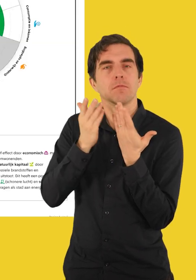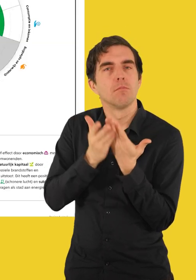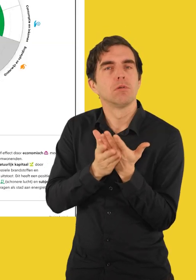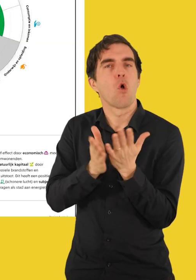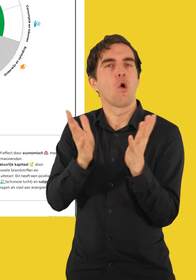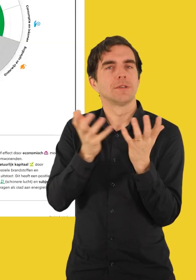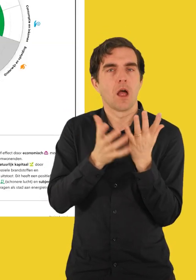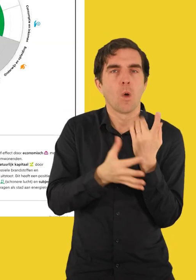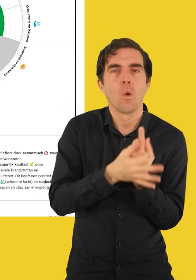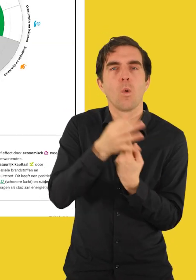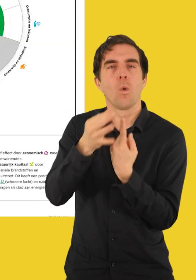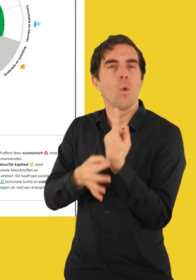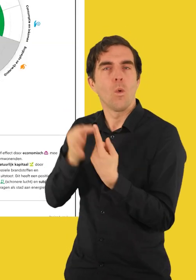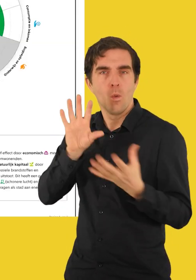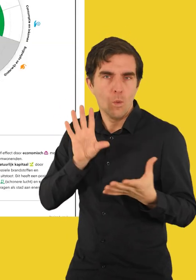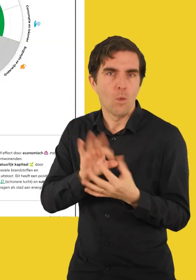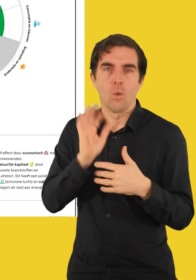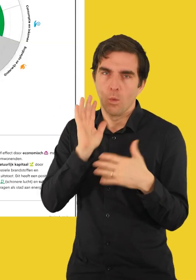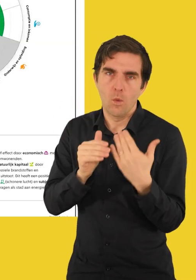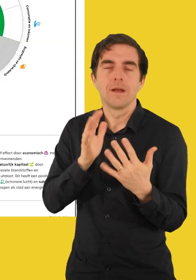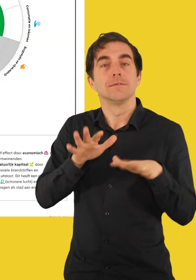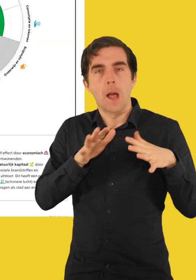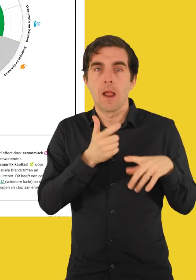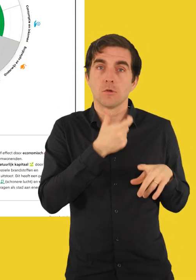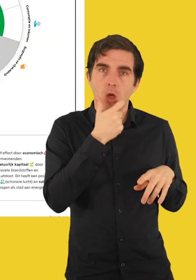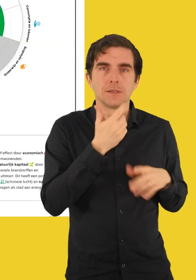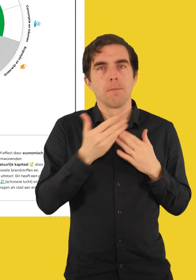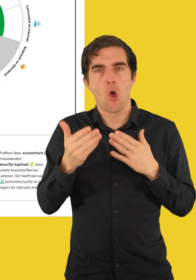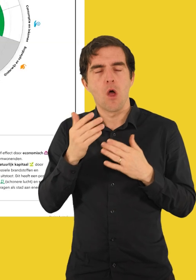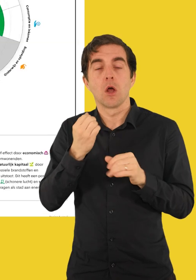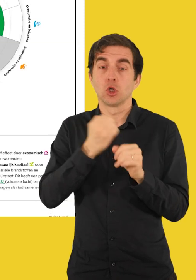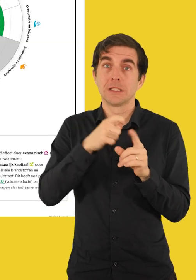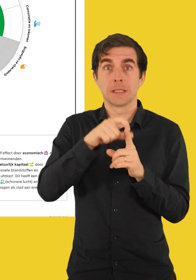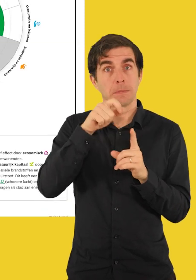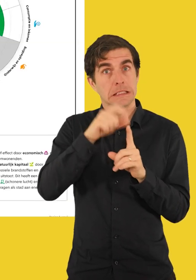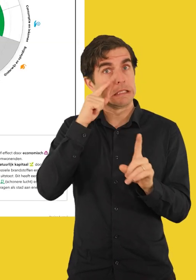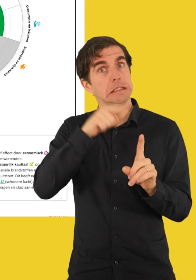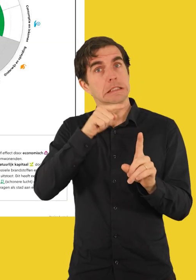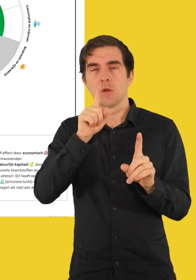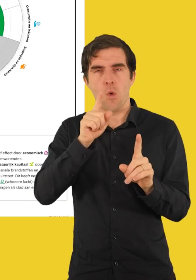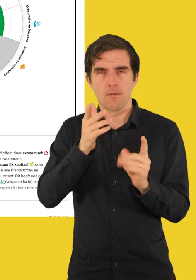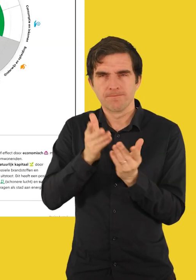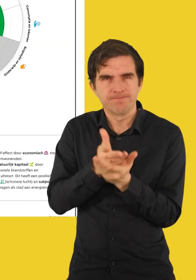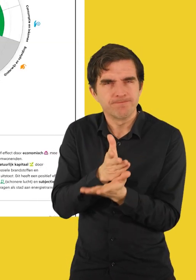prosperity. It's similar to the donut in the sense that it looks beyond GDP.